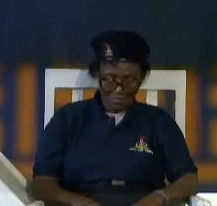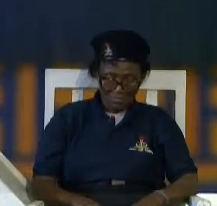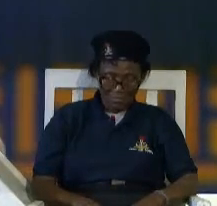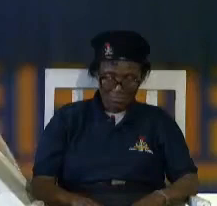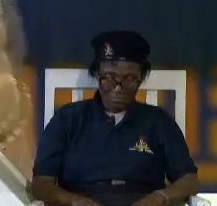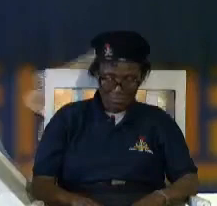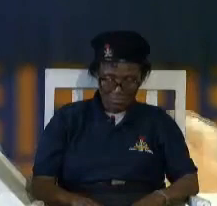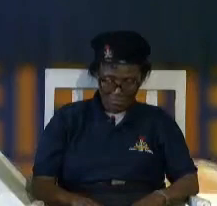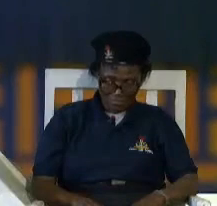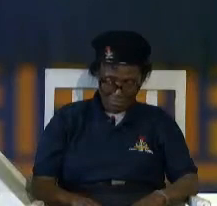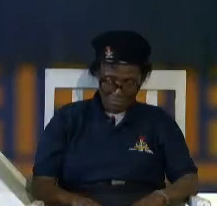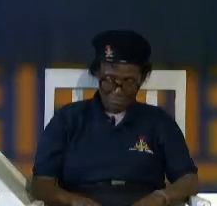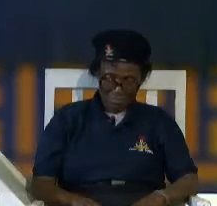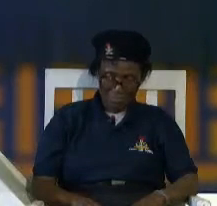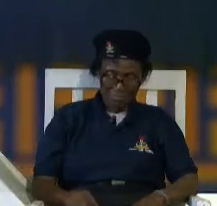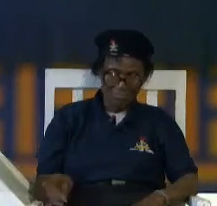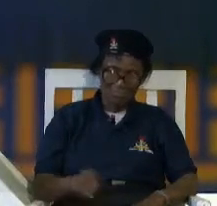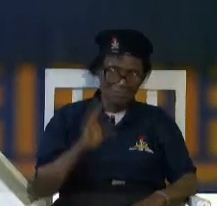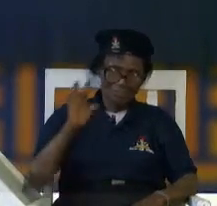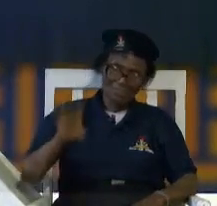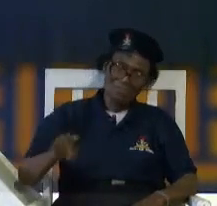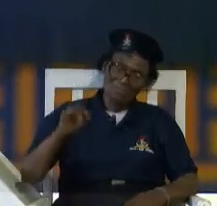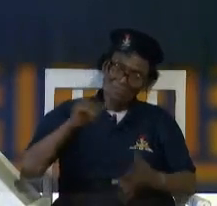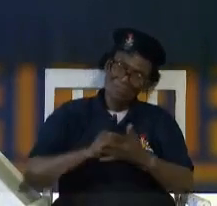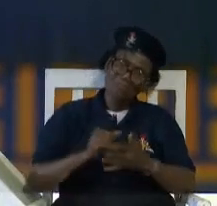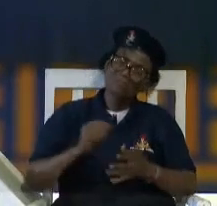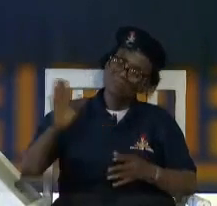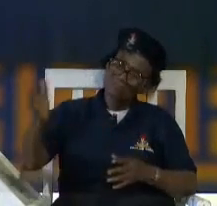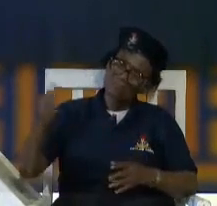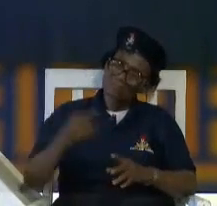We pick it up from there tomorrow.